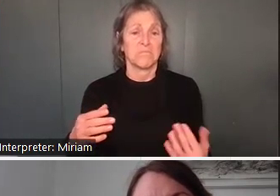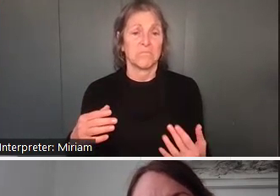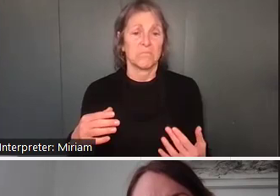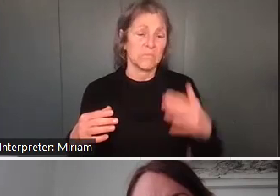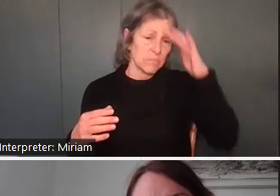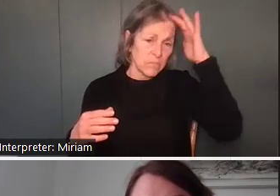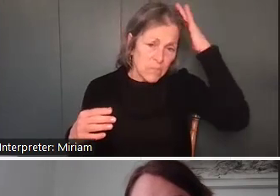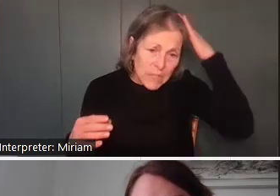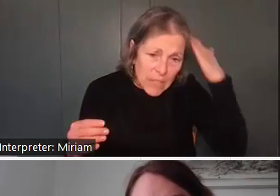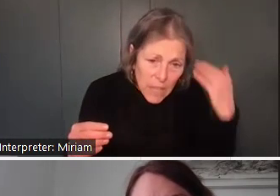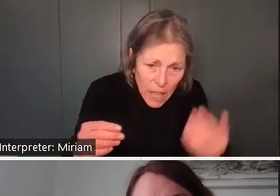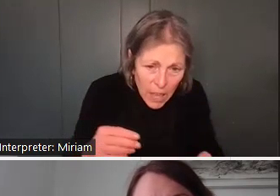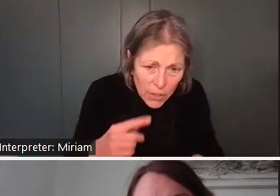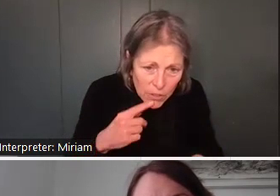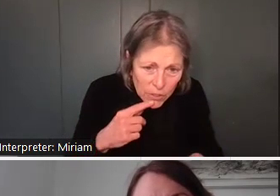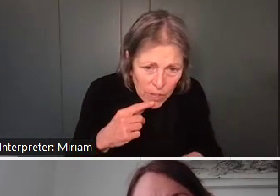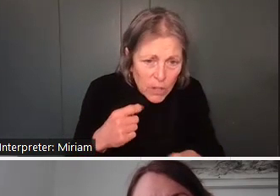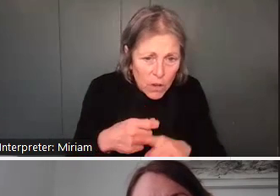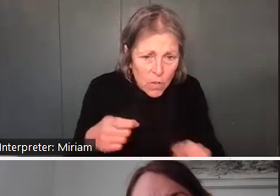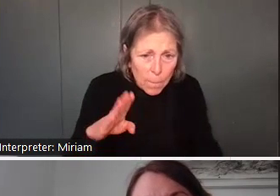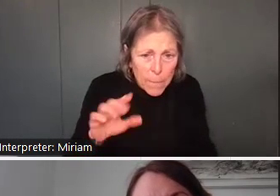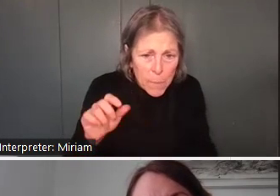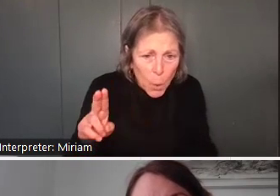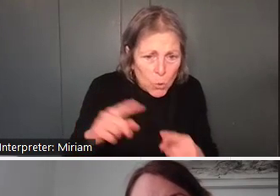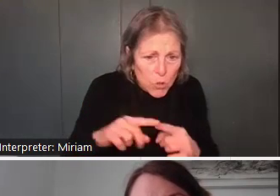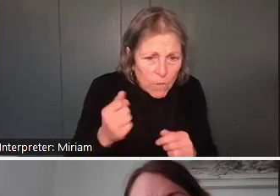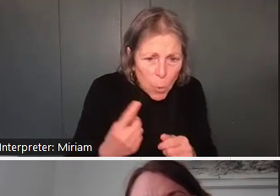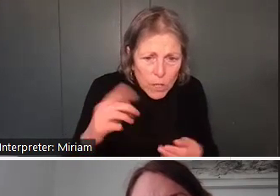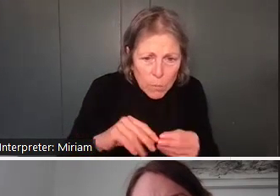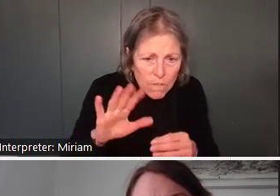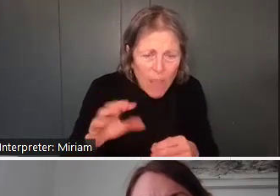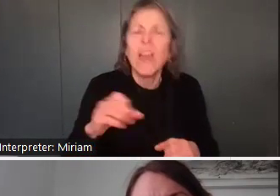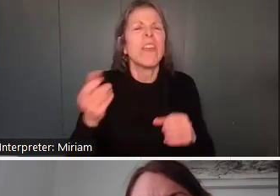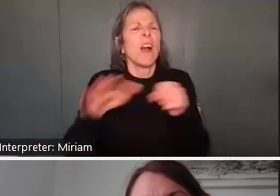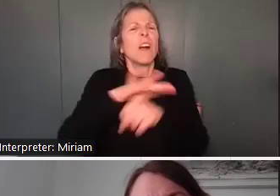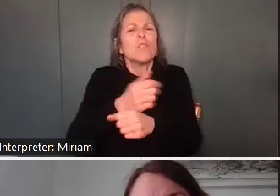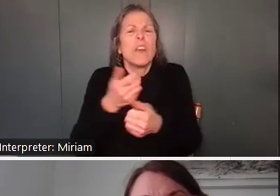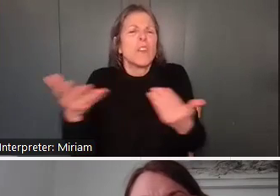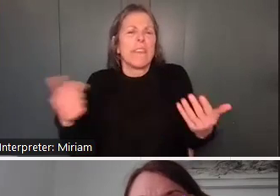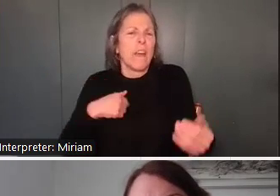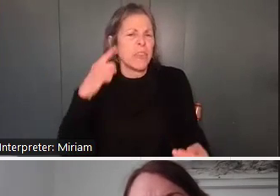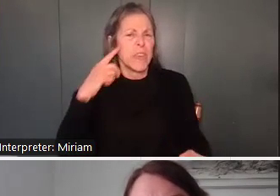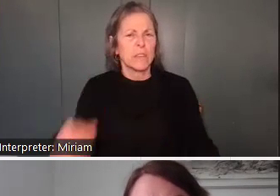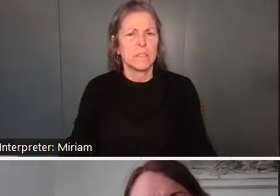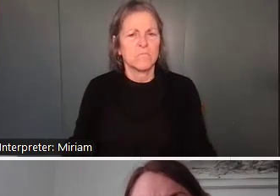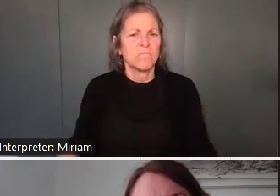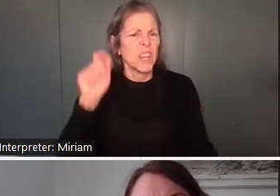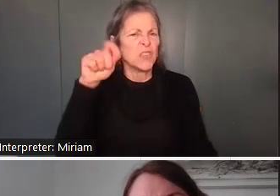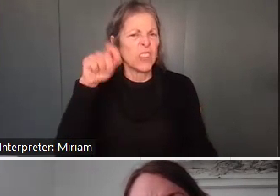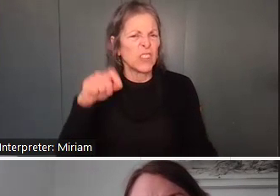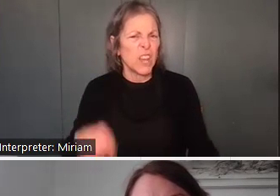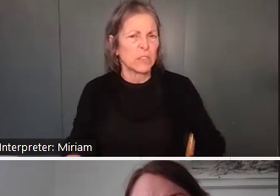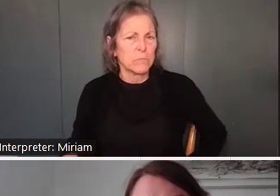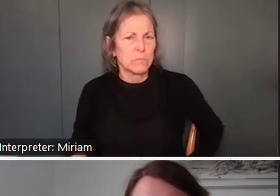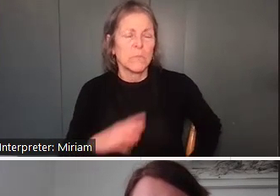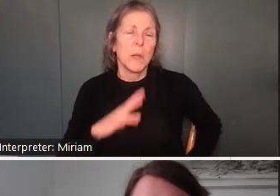ask for the, yeah, I think that just covers whatever it is then. You know what I mean? Yeah. There's a professional one and there's a